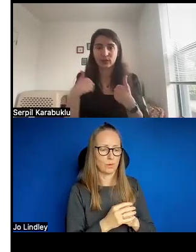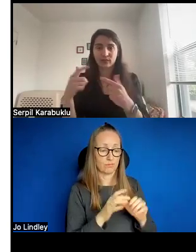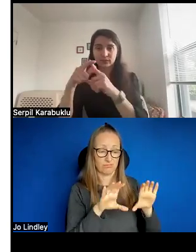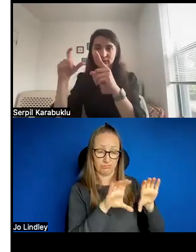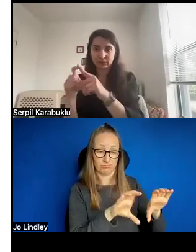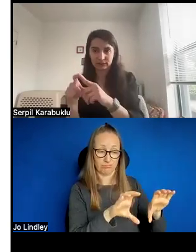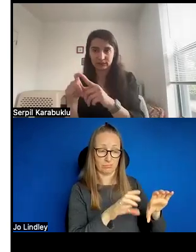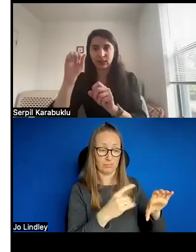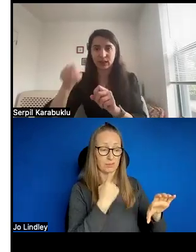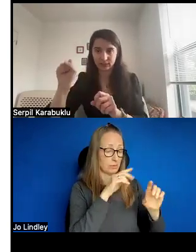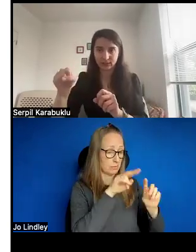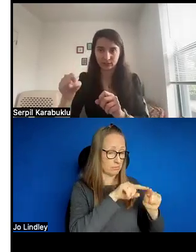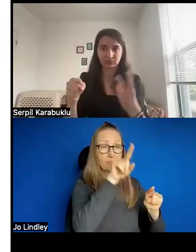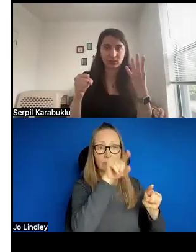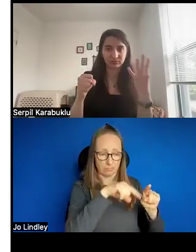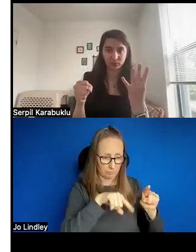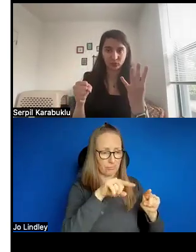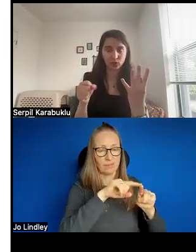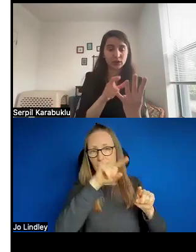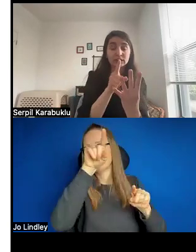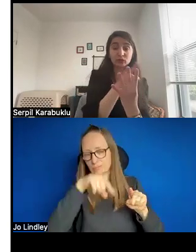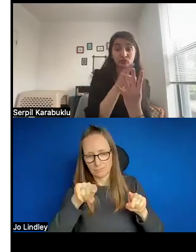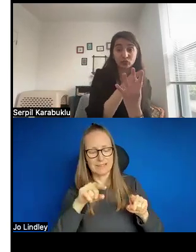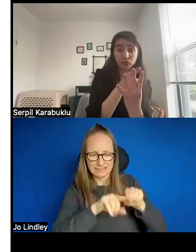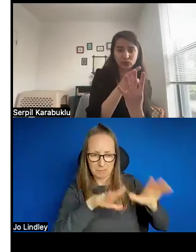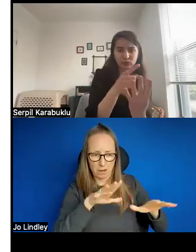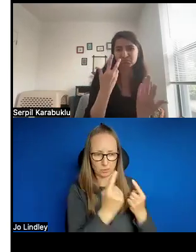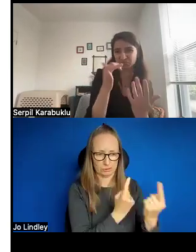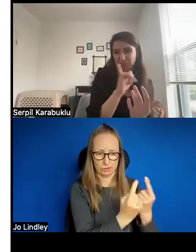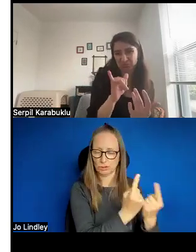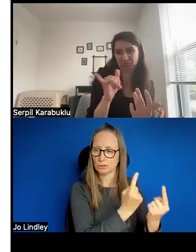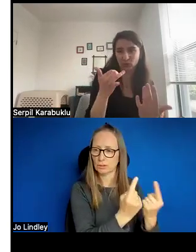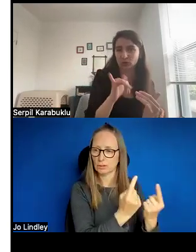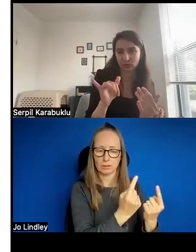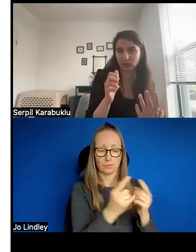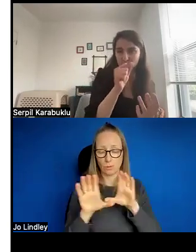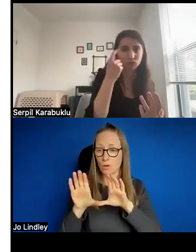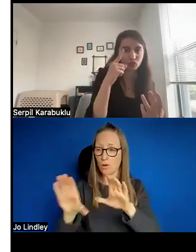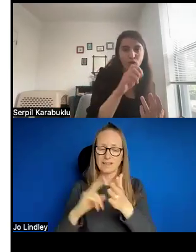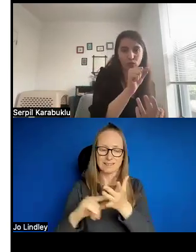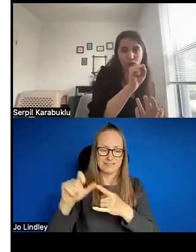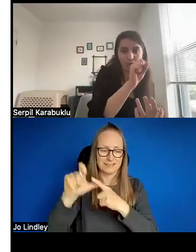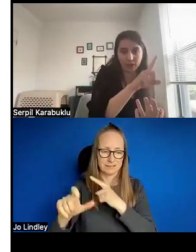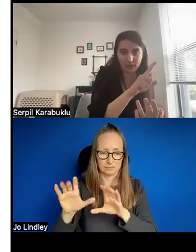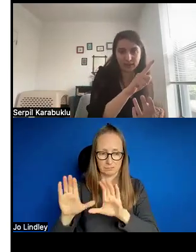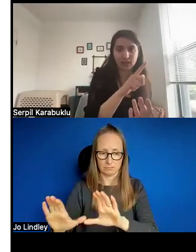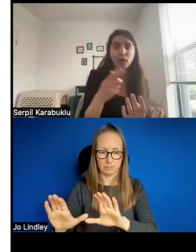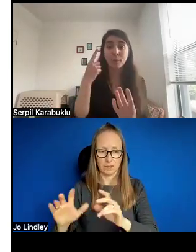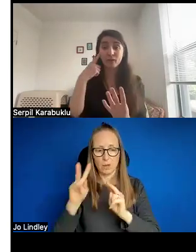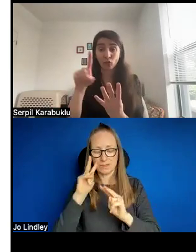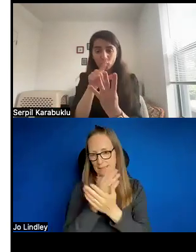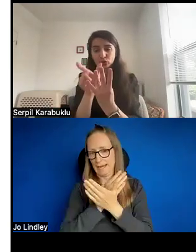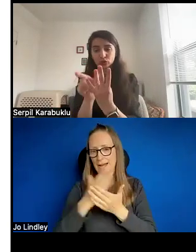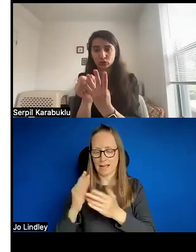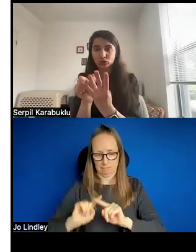these trajectories, they look like similar. And for TIT, here we see the clear